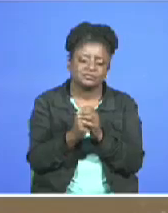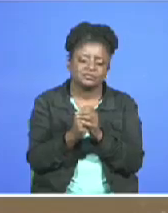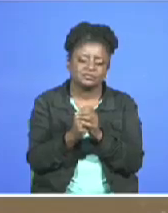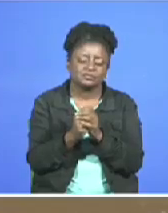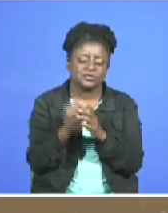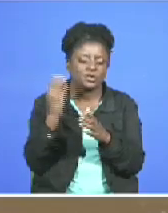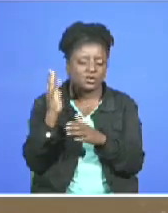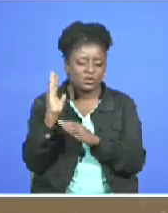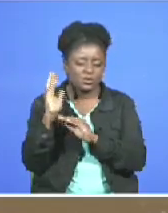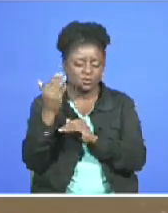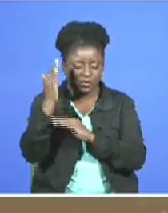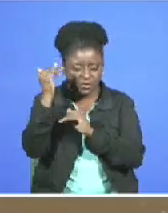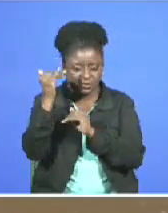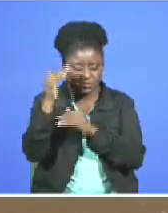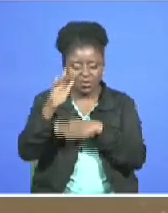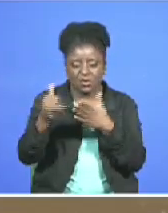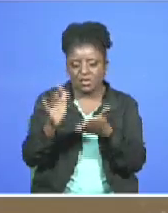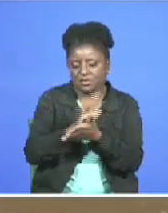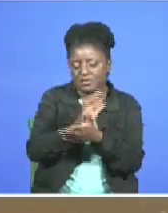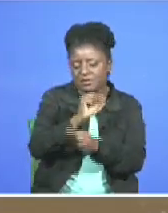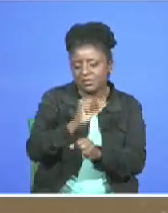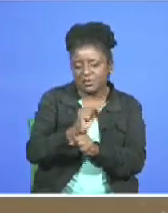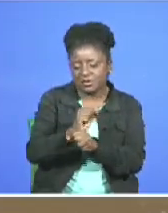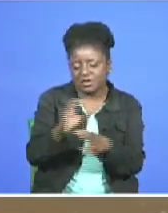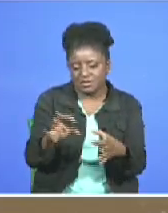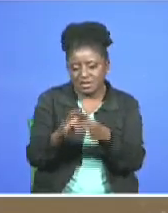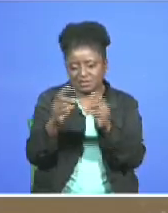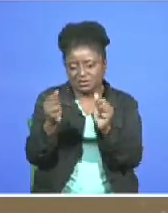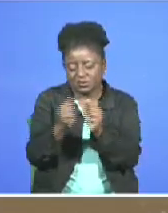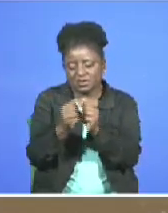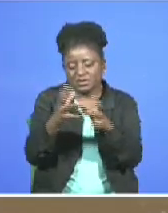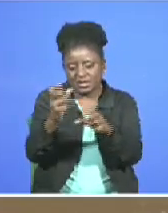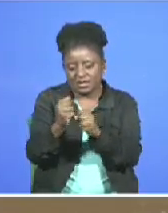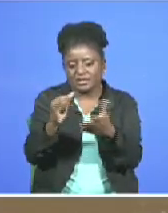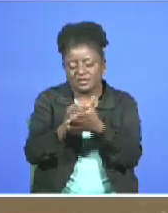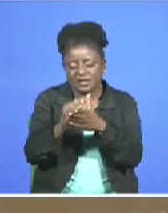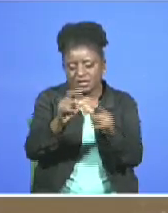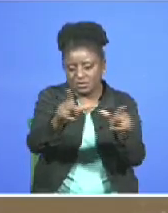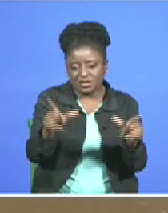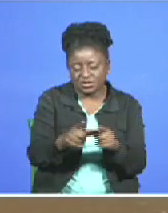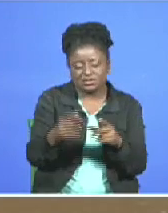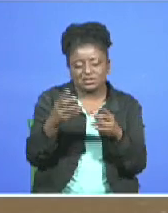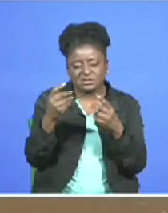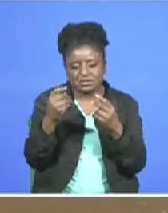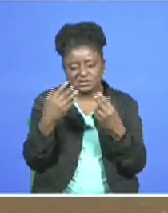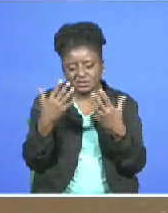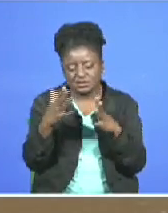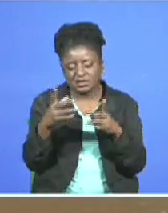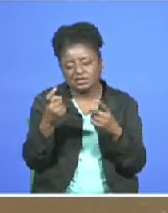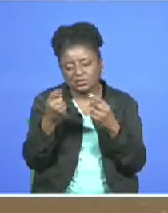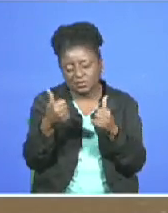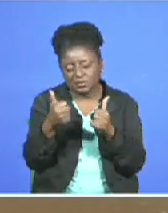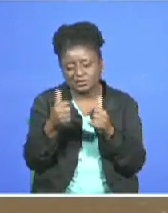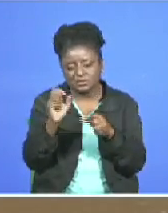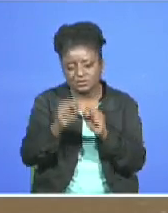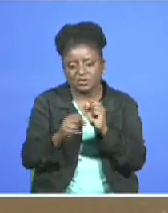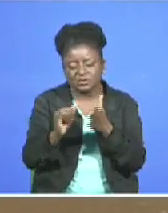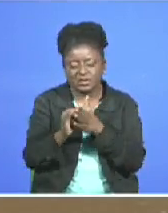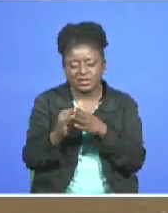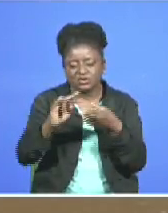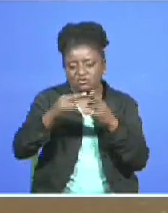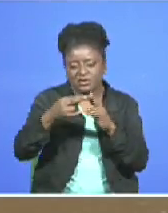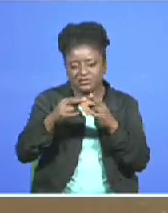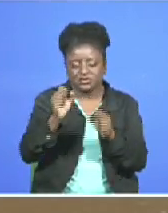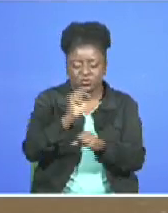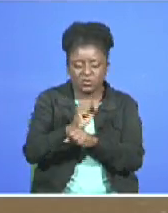the paperwork tied up with securing that particular location is expeditiously done so that the renovation